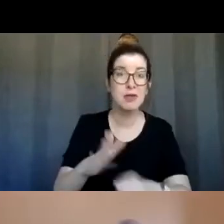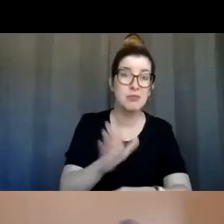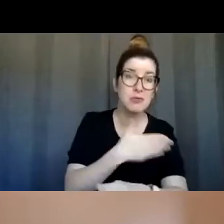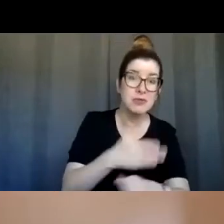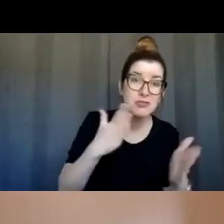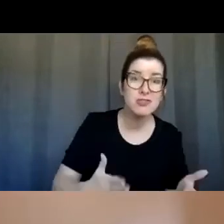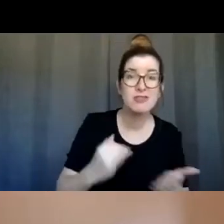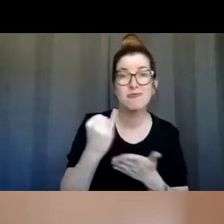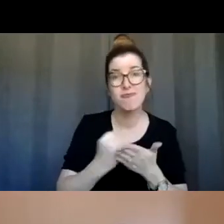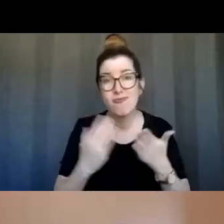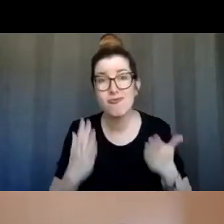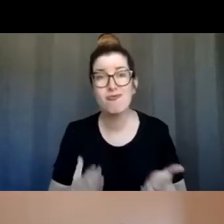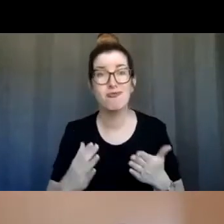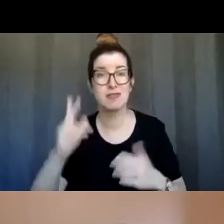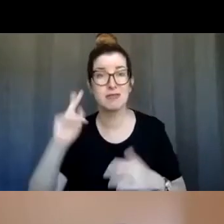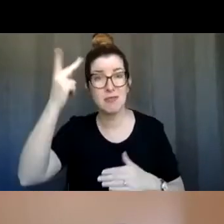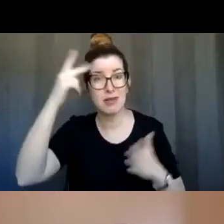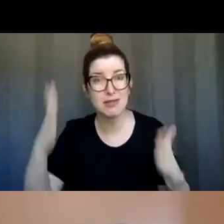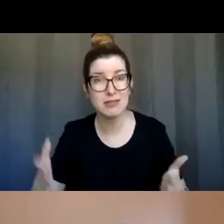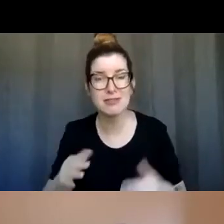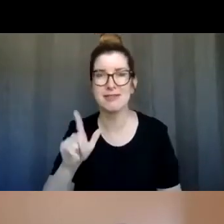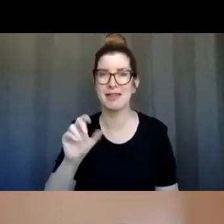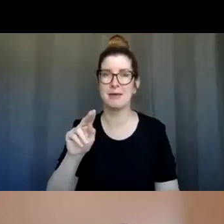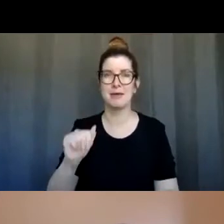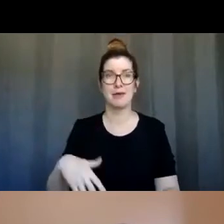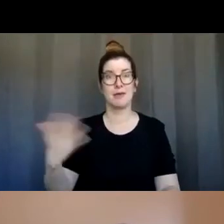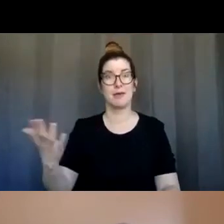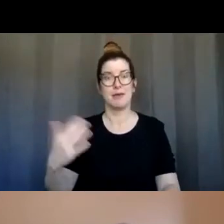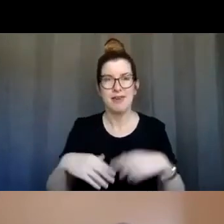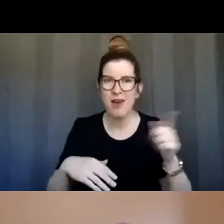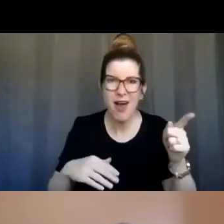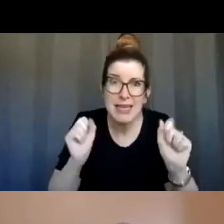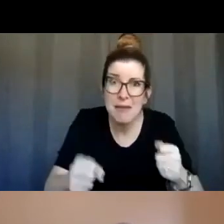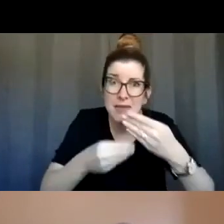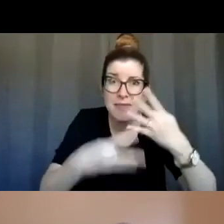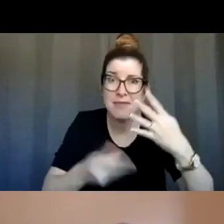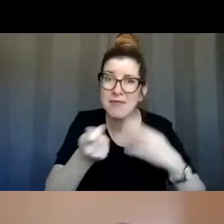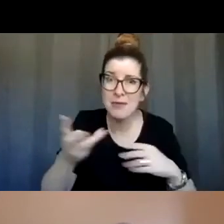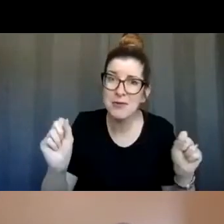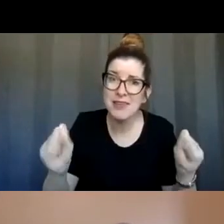politician? Oh, wow. Or it can be more than one favorite.